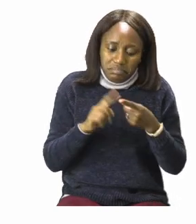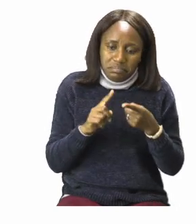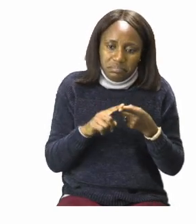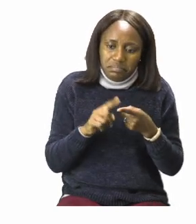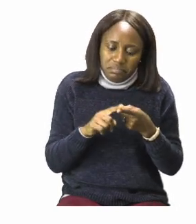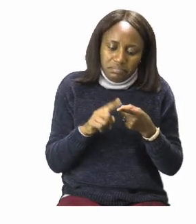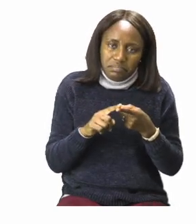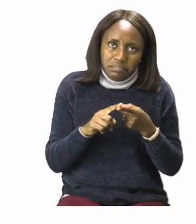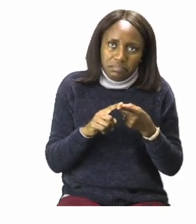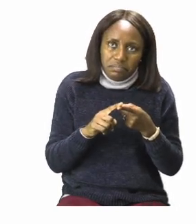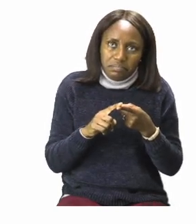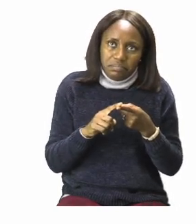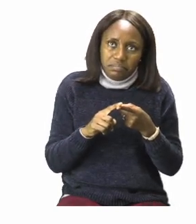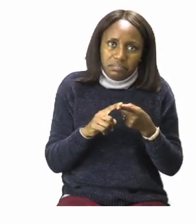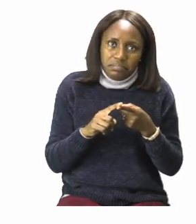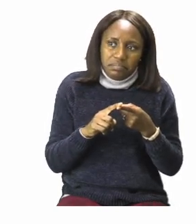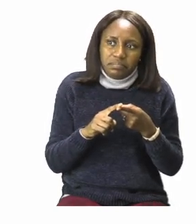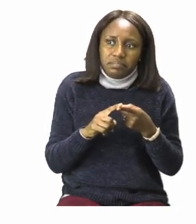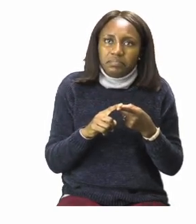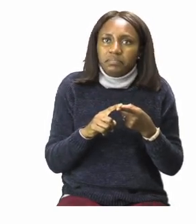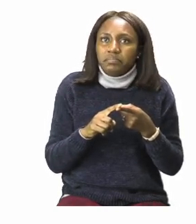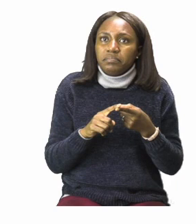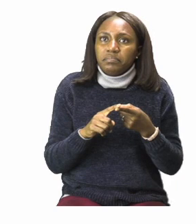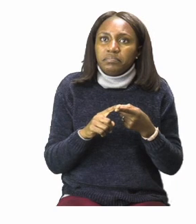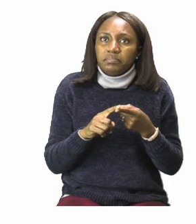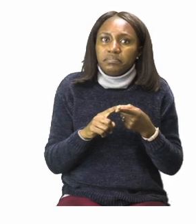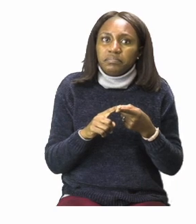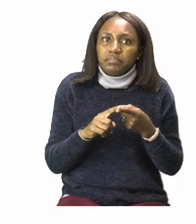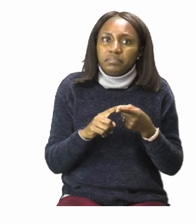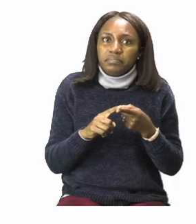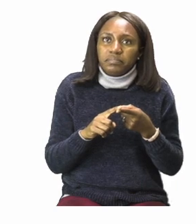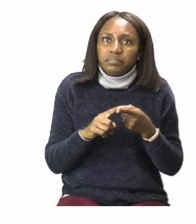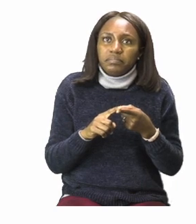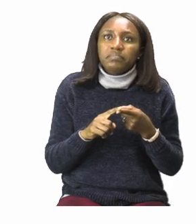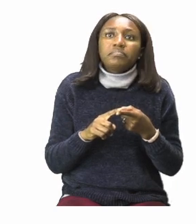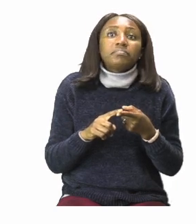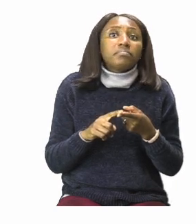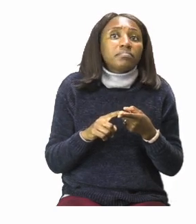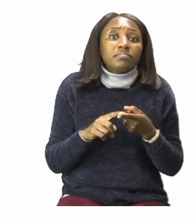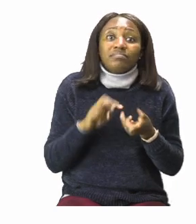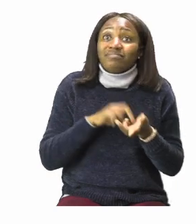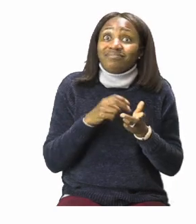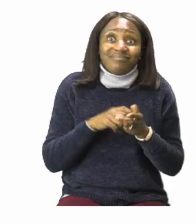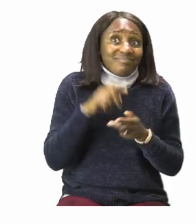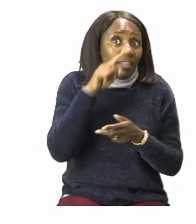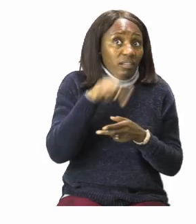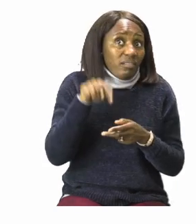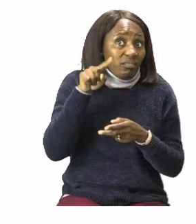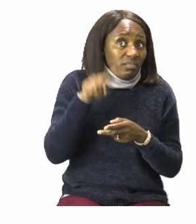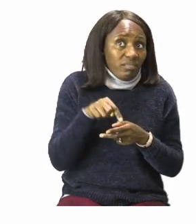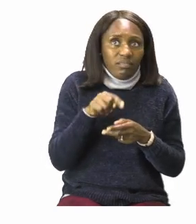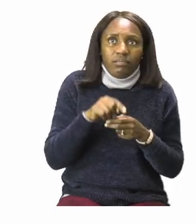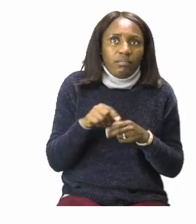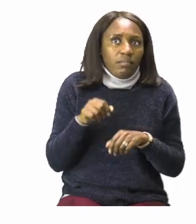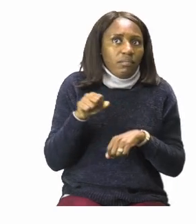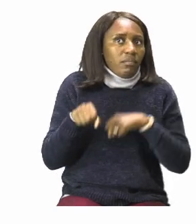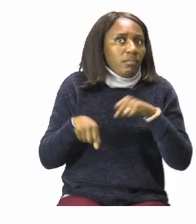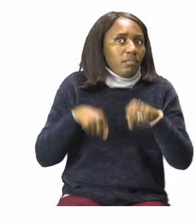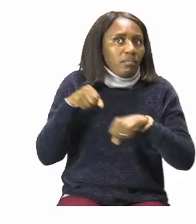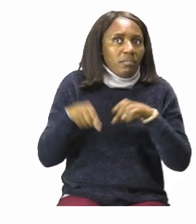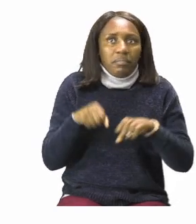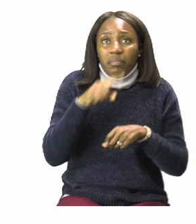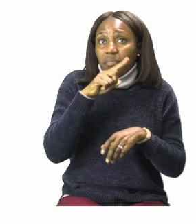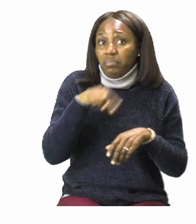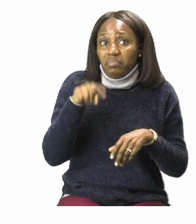its tires, the front one. So it is definitely not a bike that you can use.